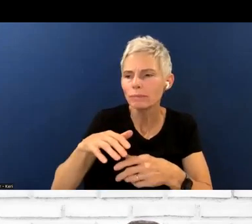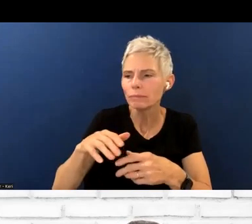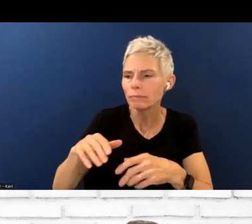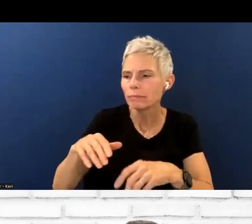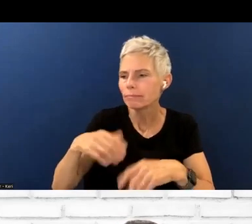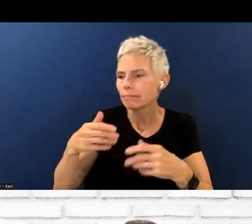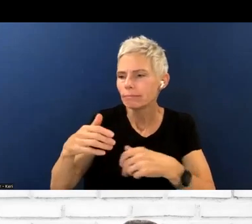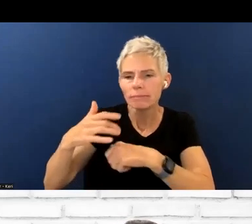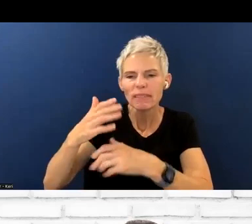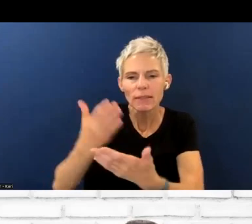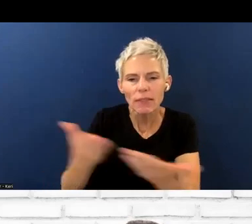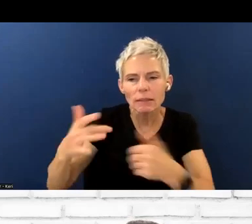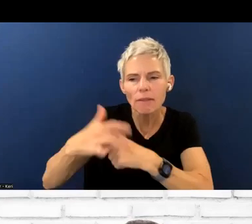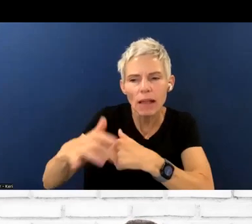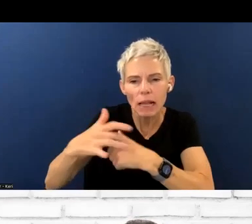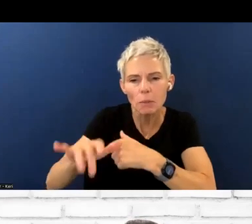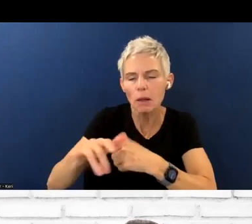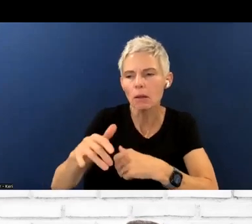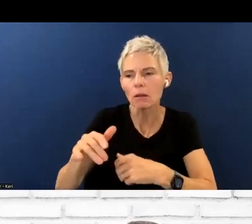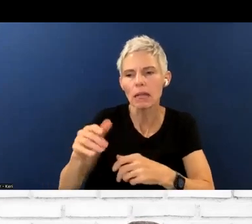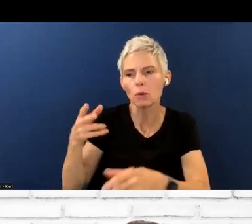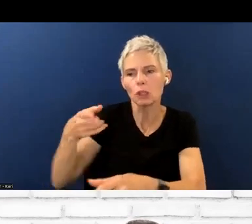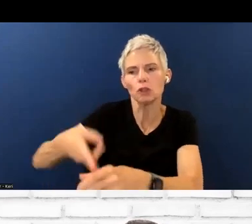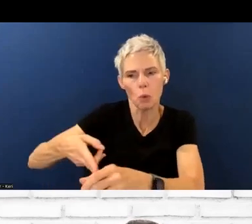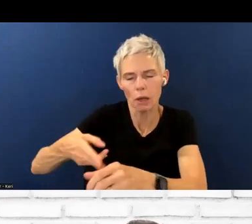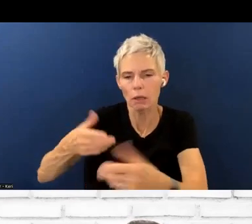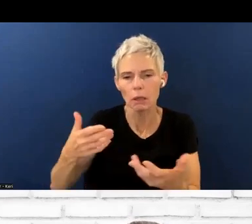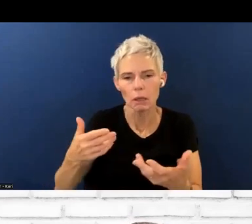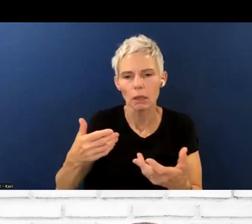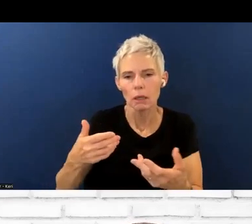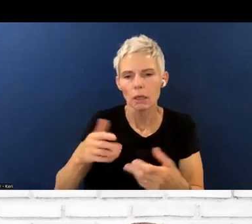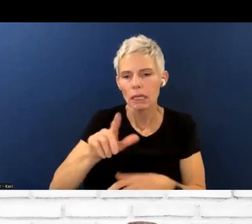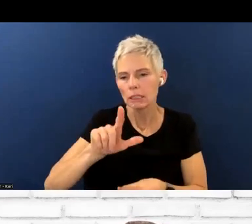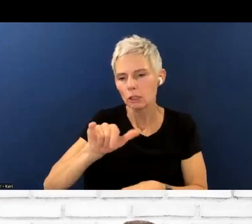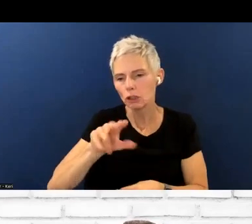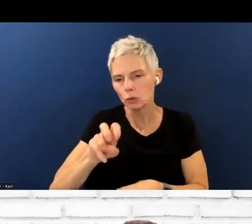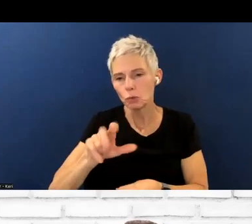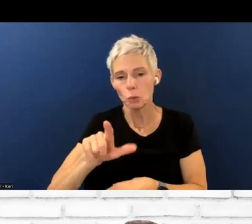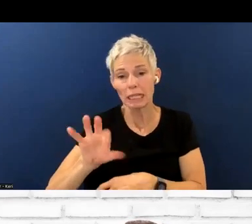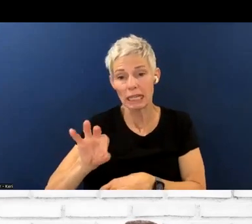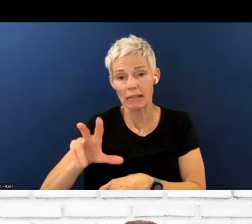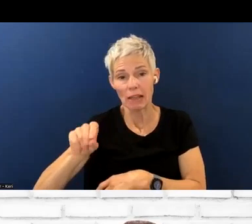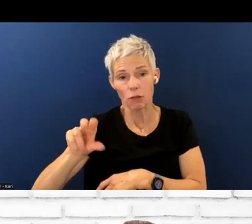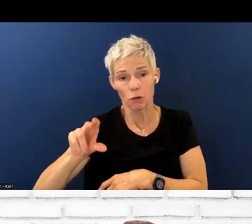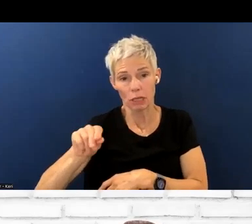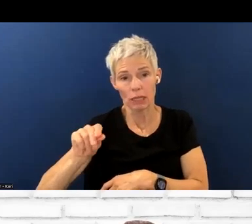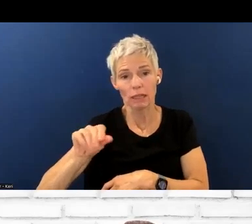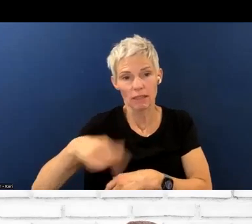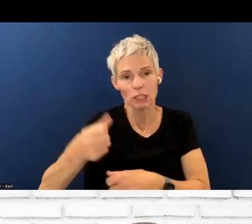if you are interested, join in and attach for it. It's June 29th and 30th of this